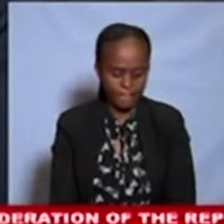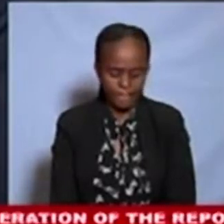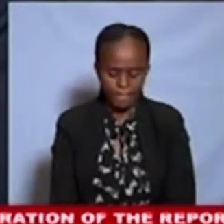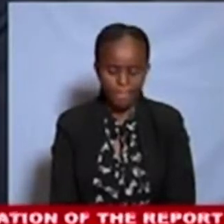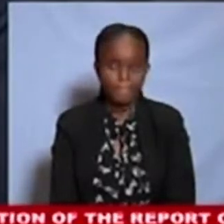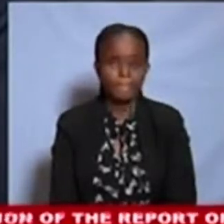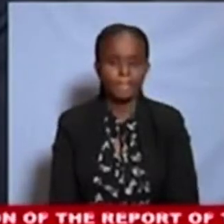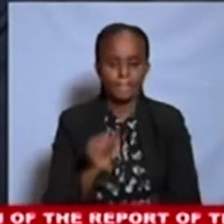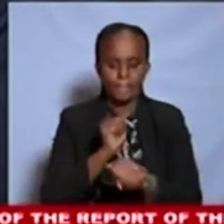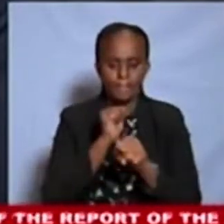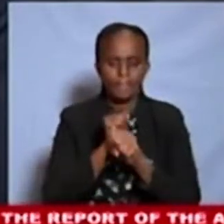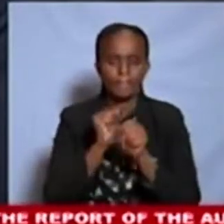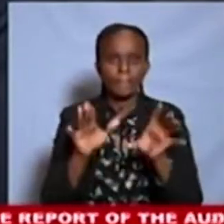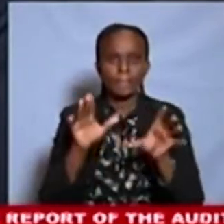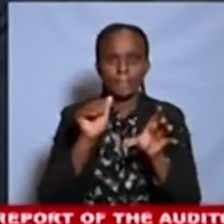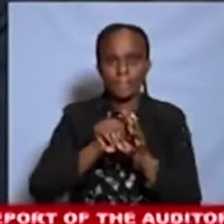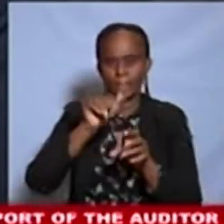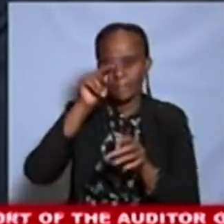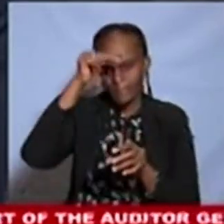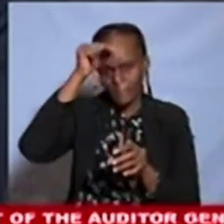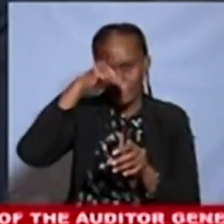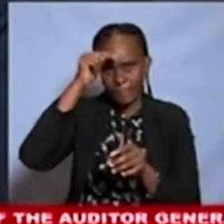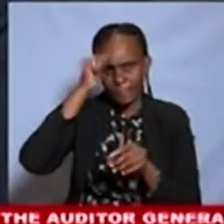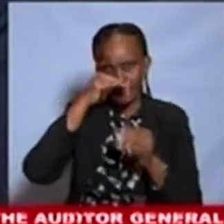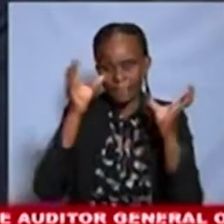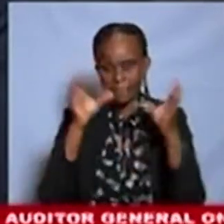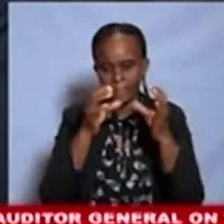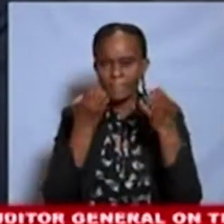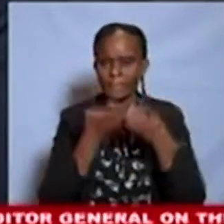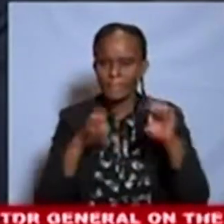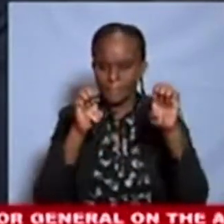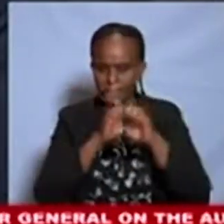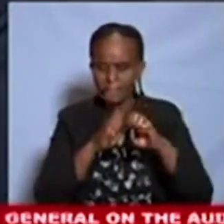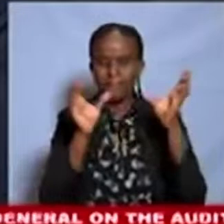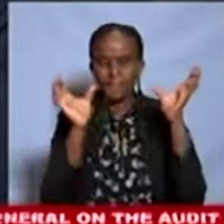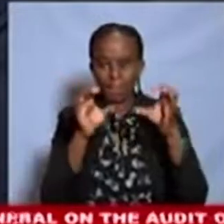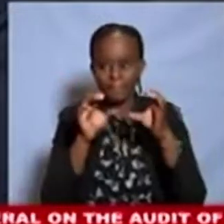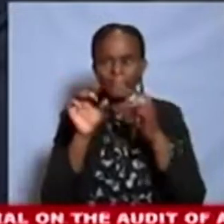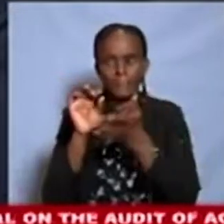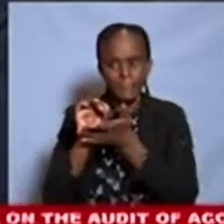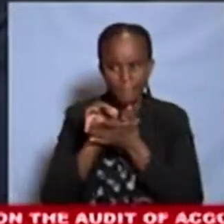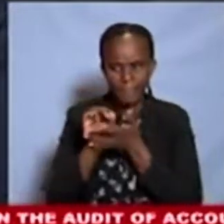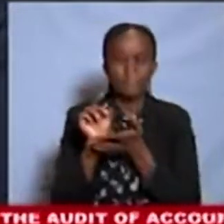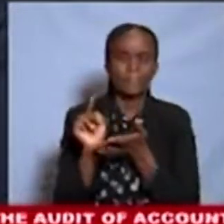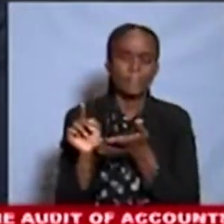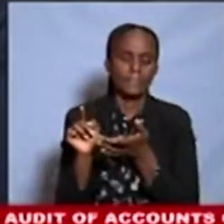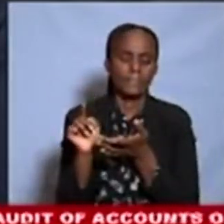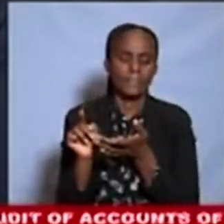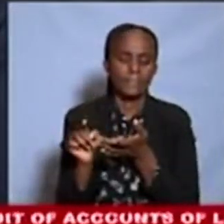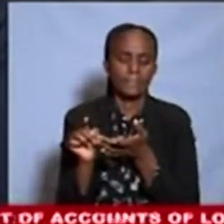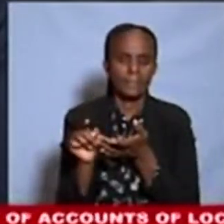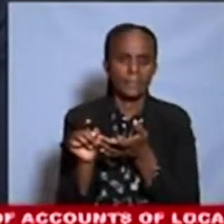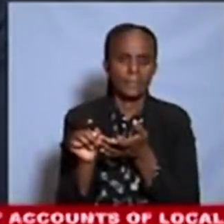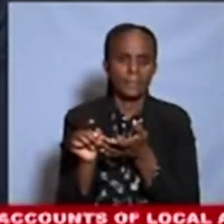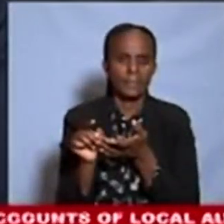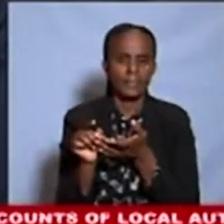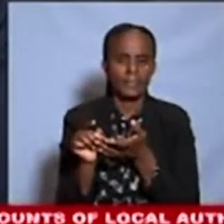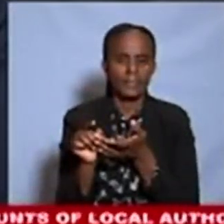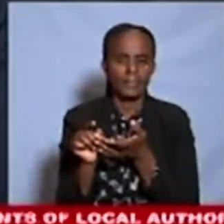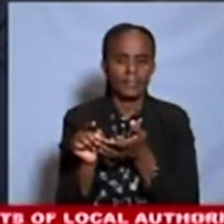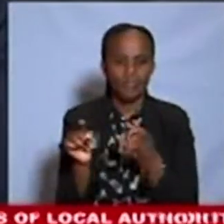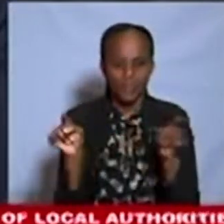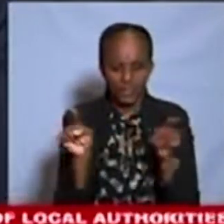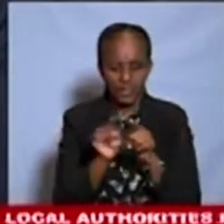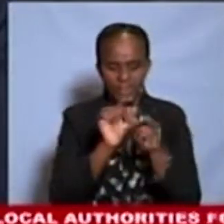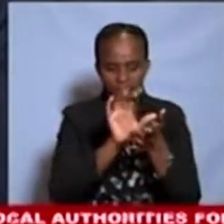in Namwara Council, actually even the council owes them. They even do debt